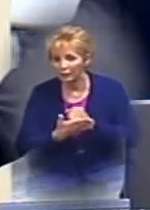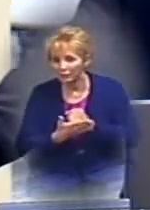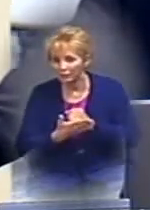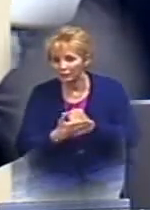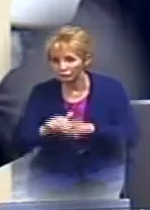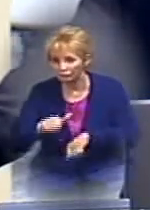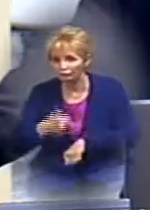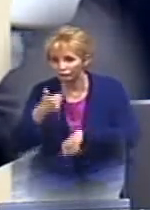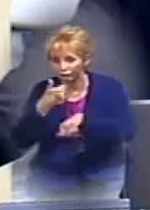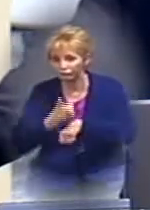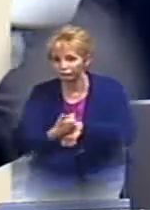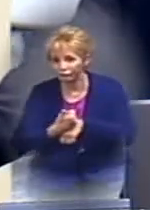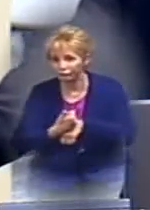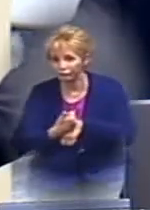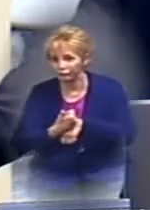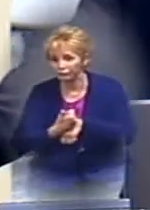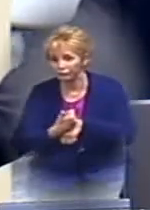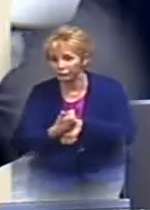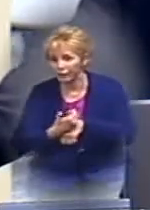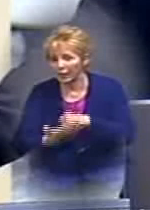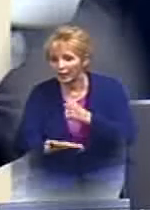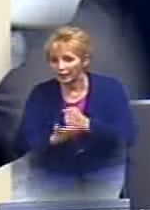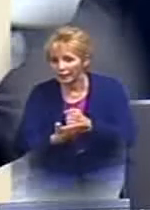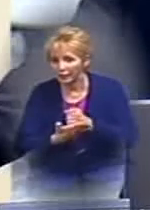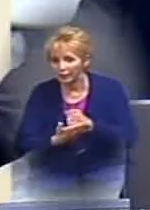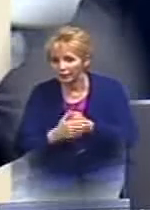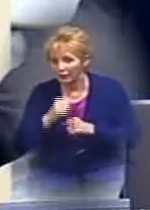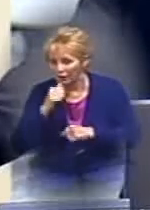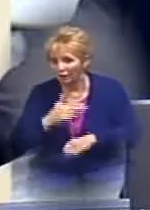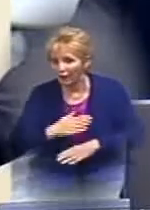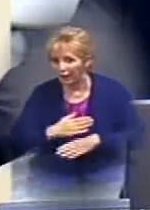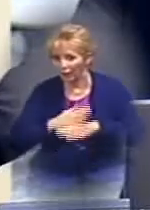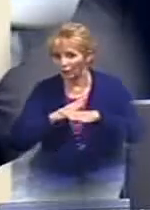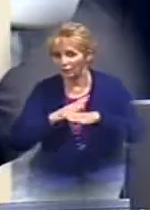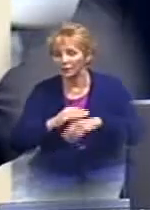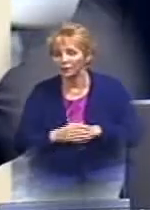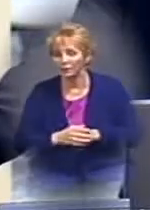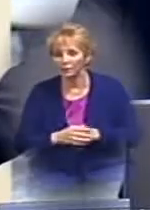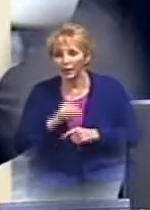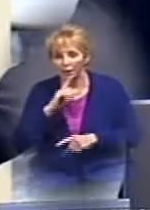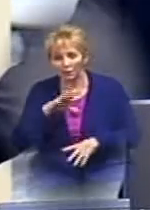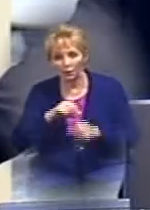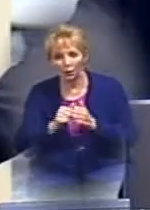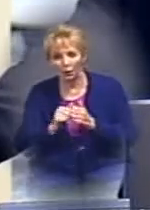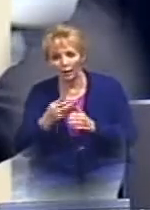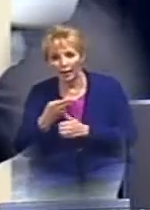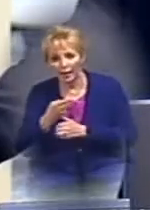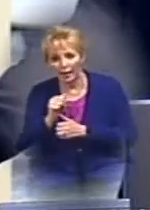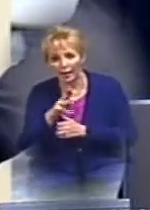a an assistance, not a hindrance. We have participated with